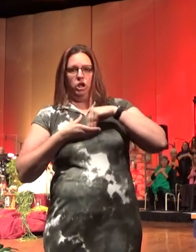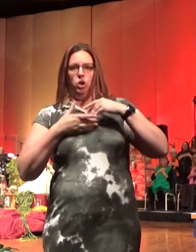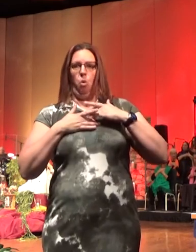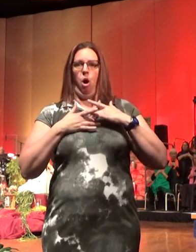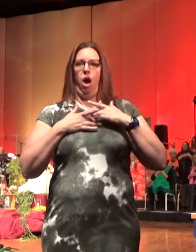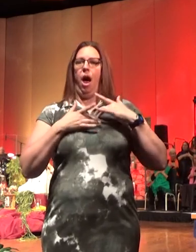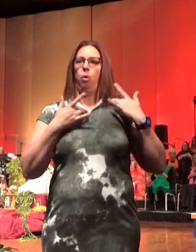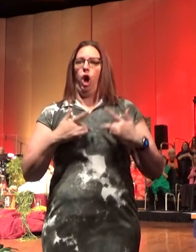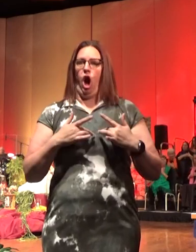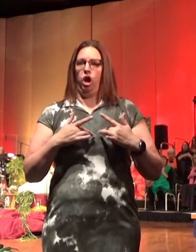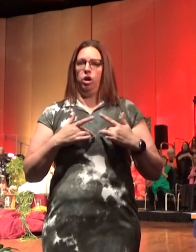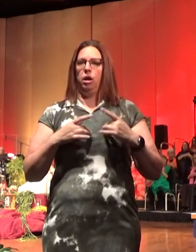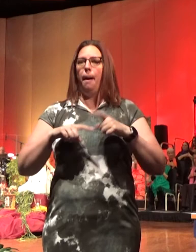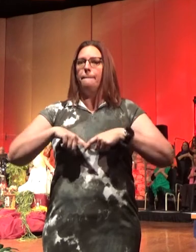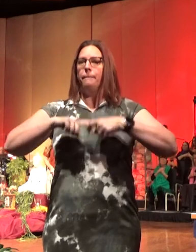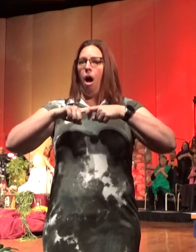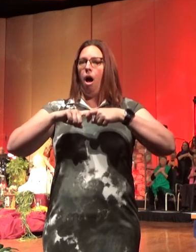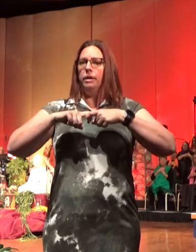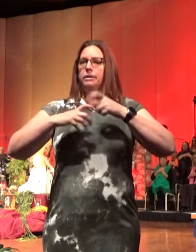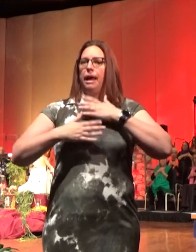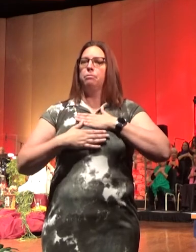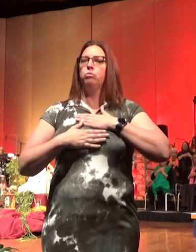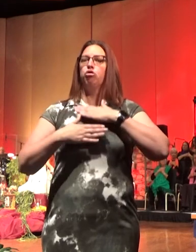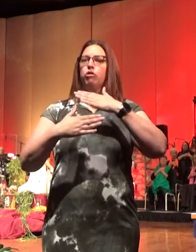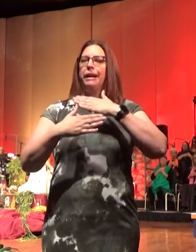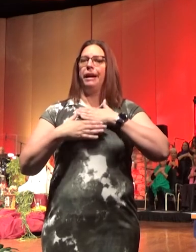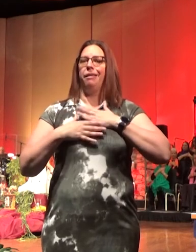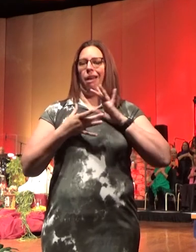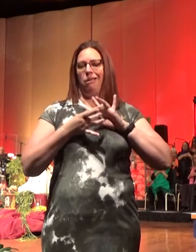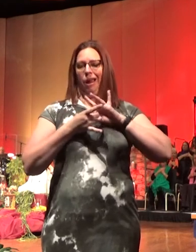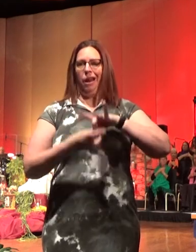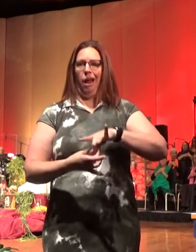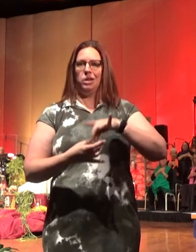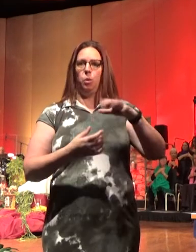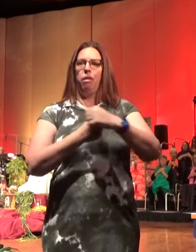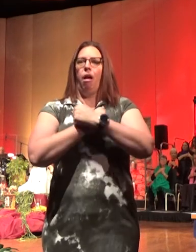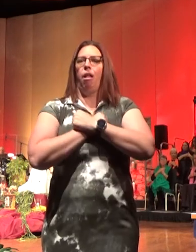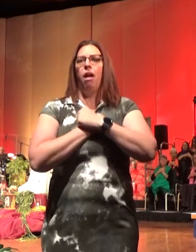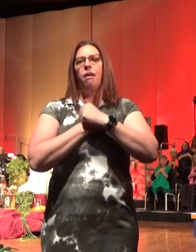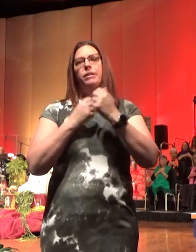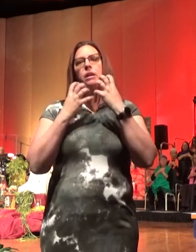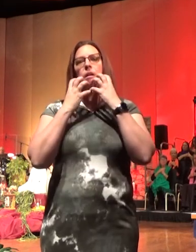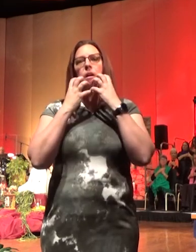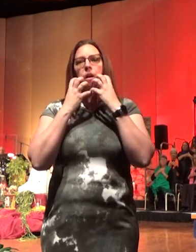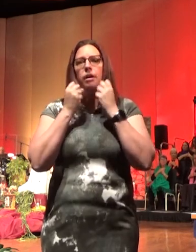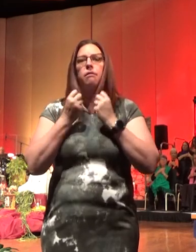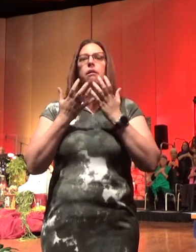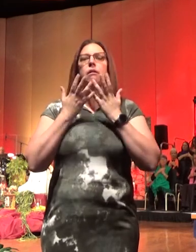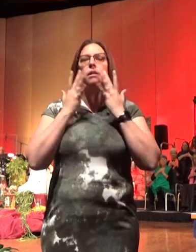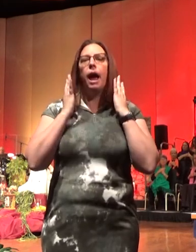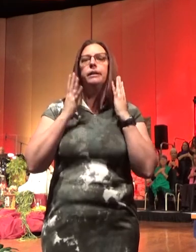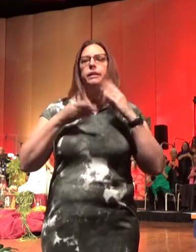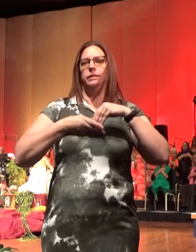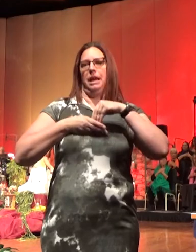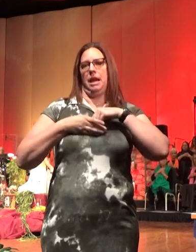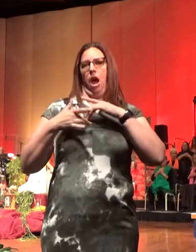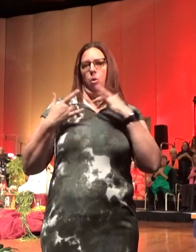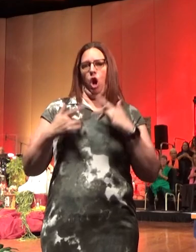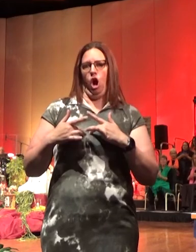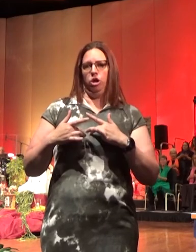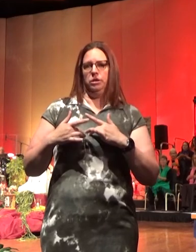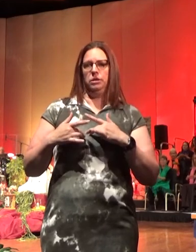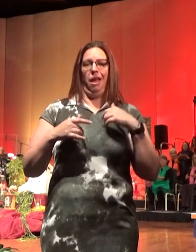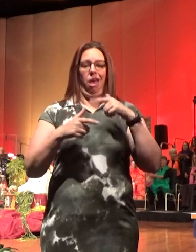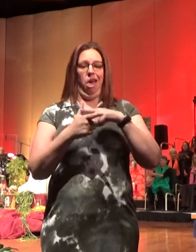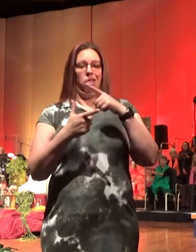a moment and breathe and connect with the loving kindness and compassion within our own hearts. And then we send them